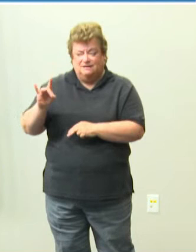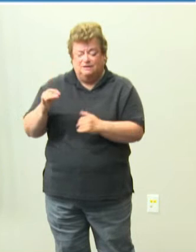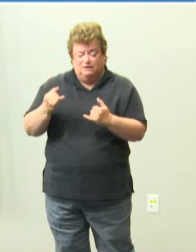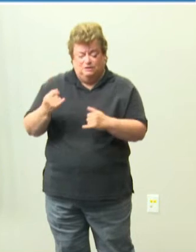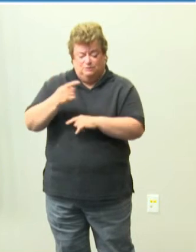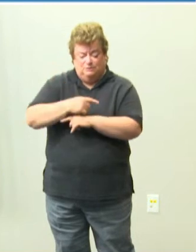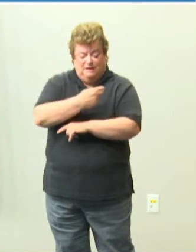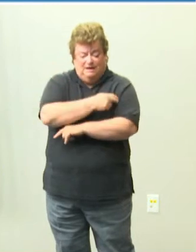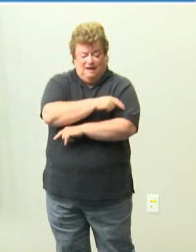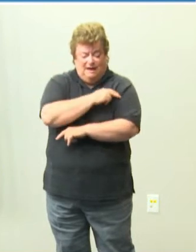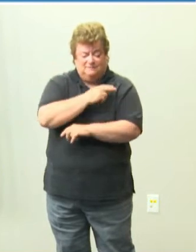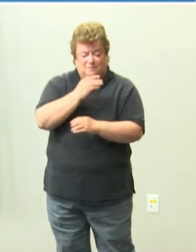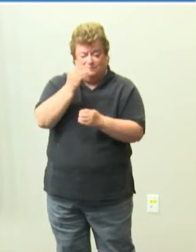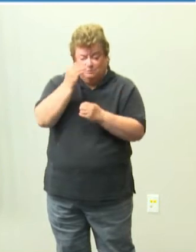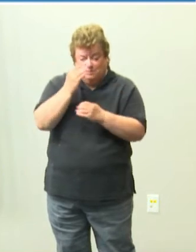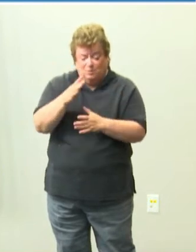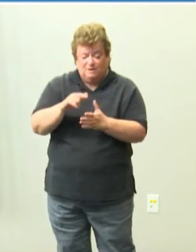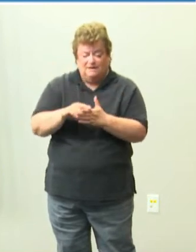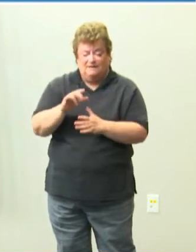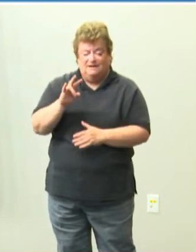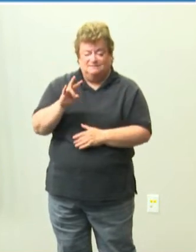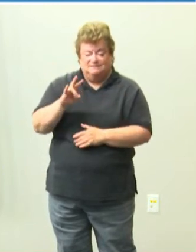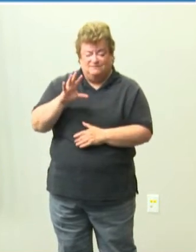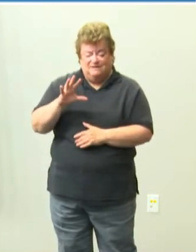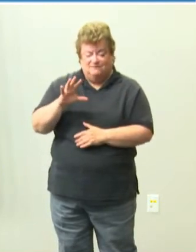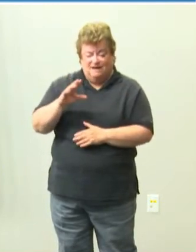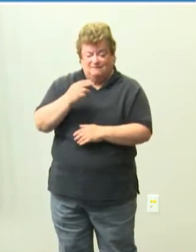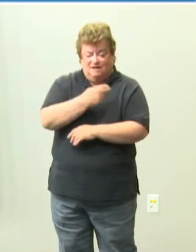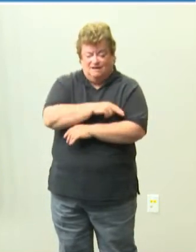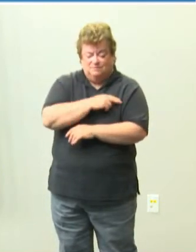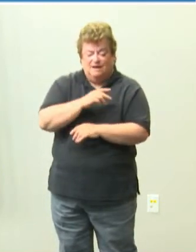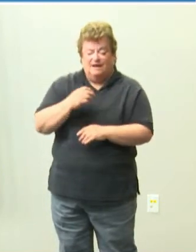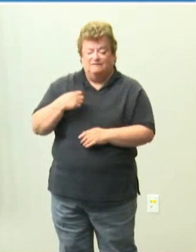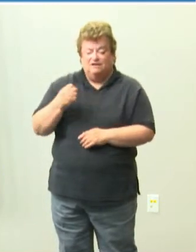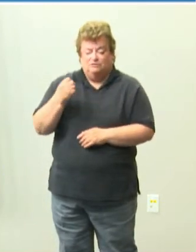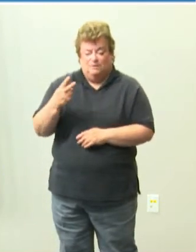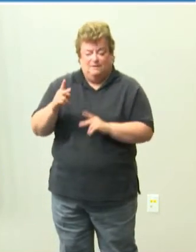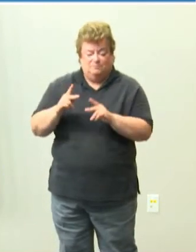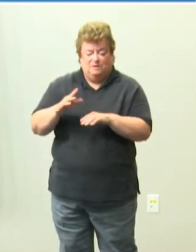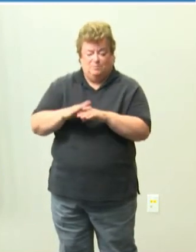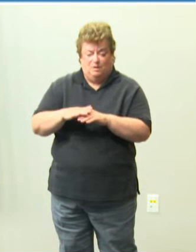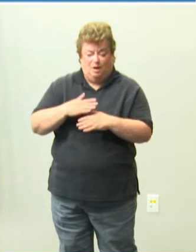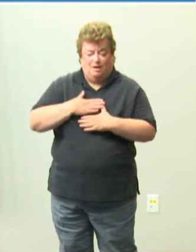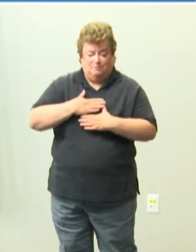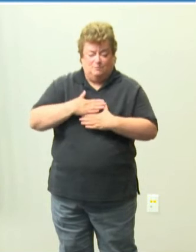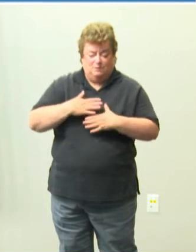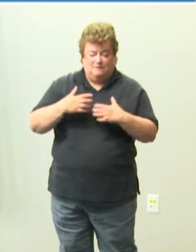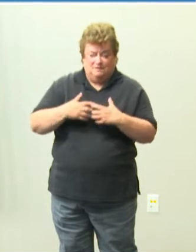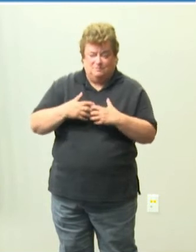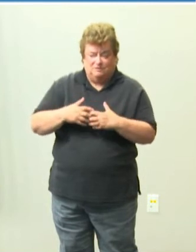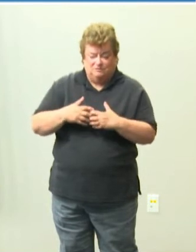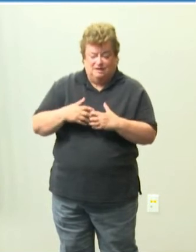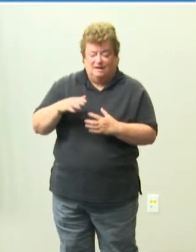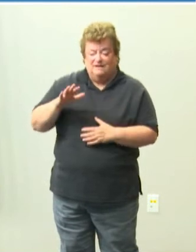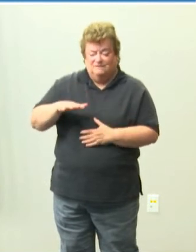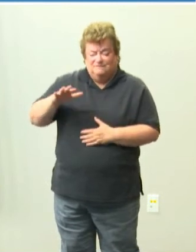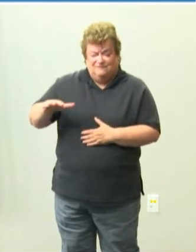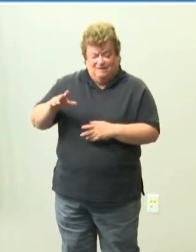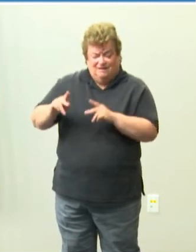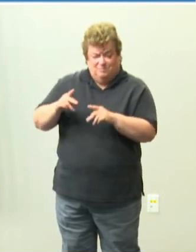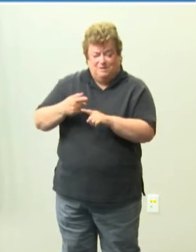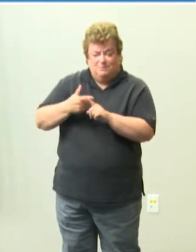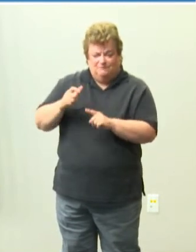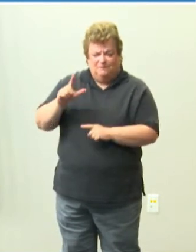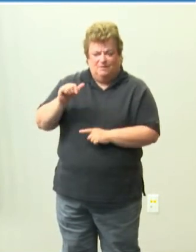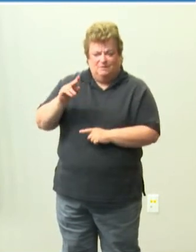hospitals are reporting 75 hospitalizations with 12 people on ventilators, and 55 of them are from Lancaster